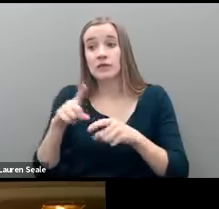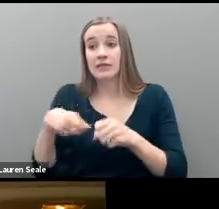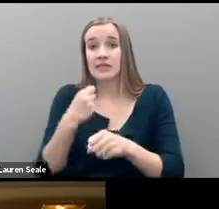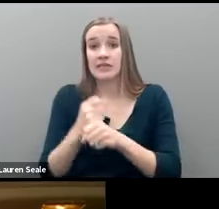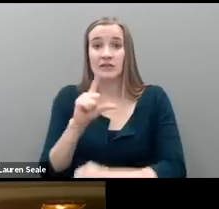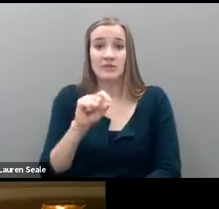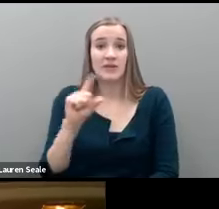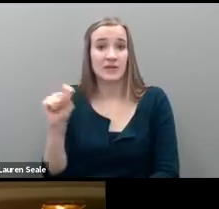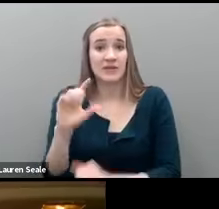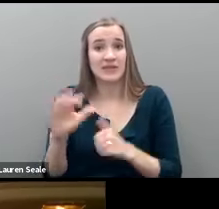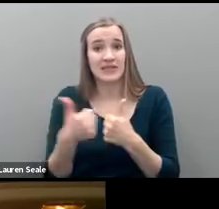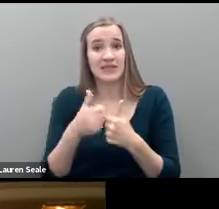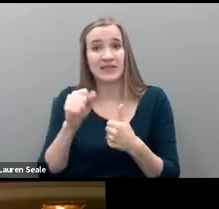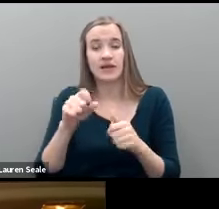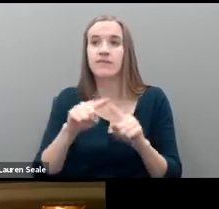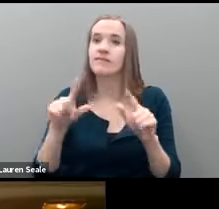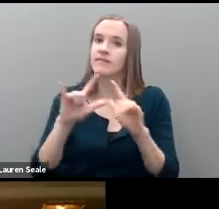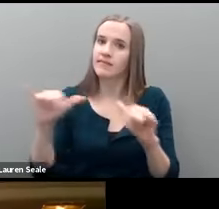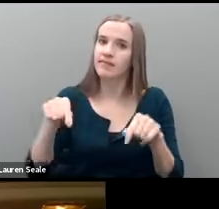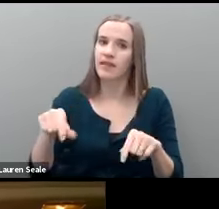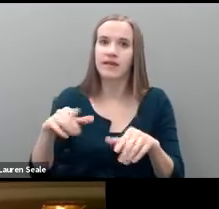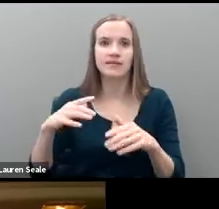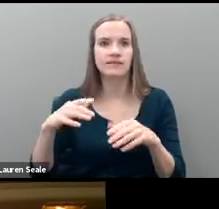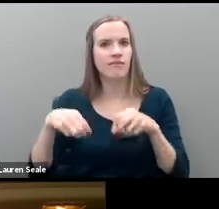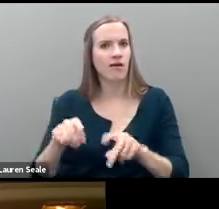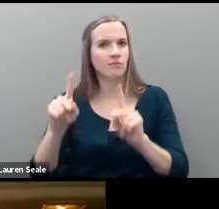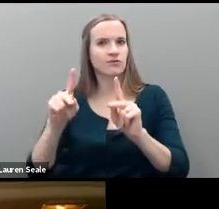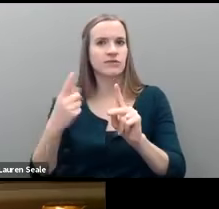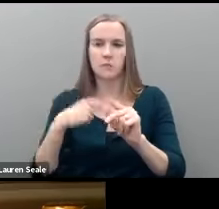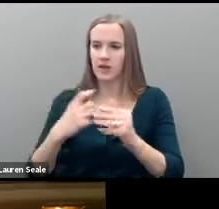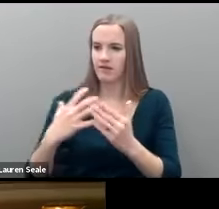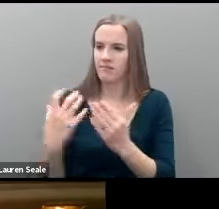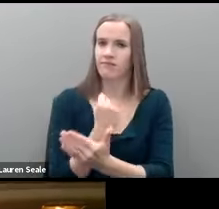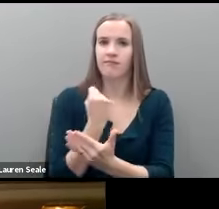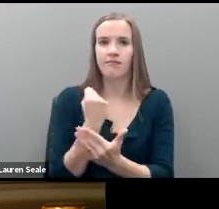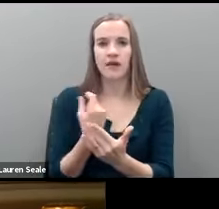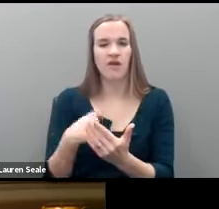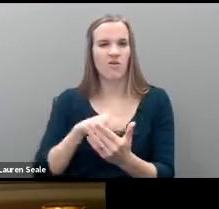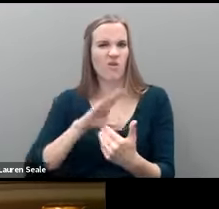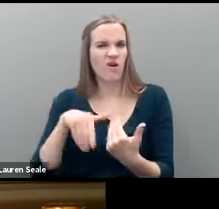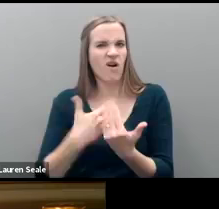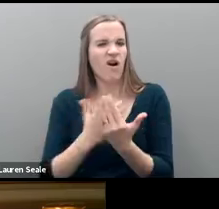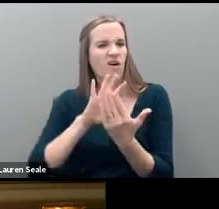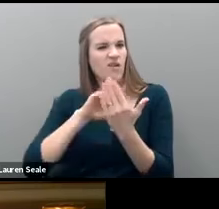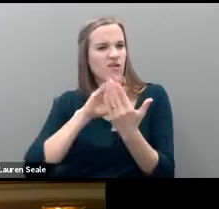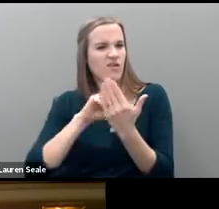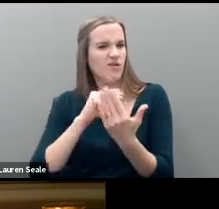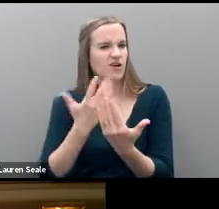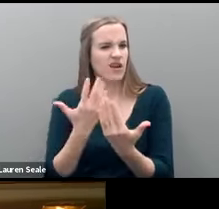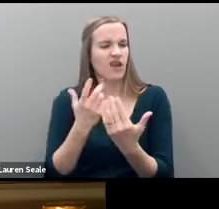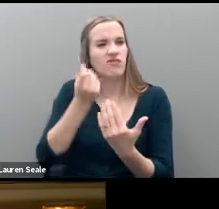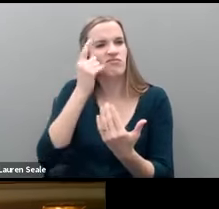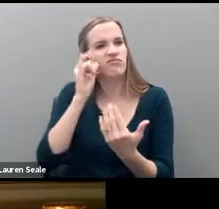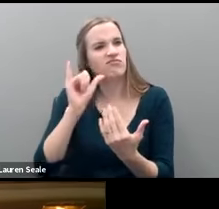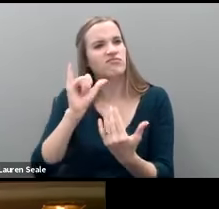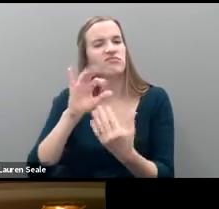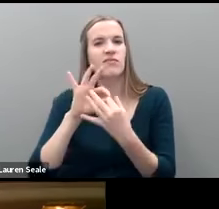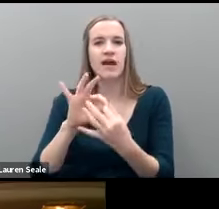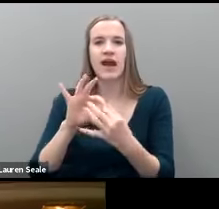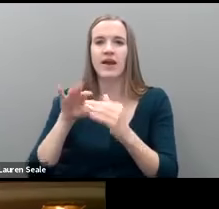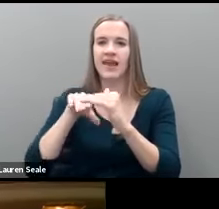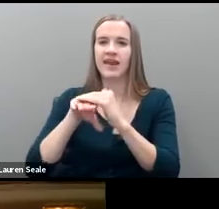an opportunity. And so we're all growing and understanding more about that accessibility component.